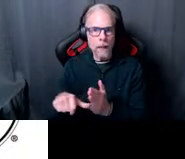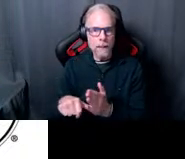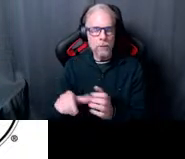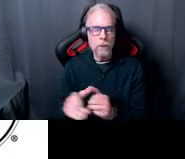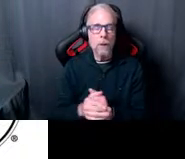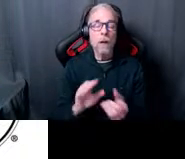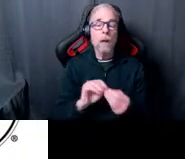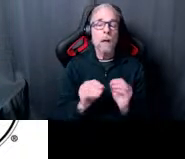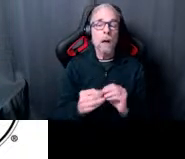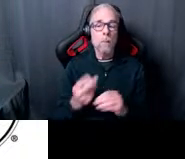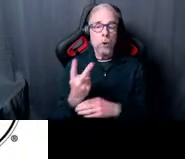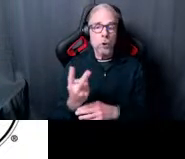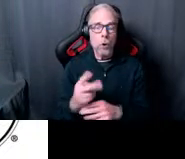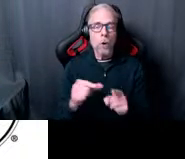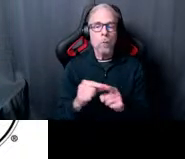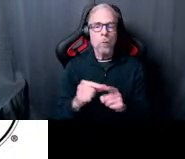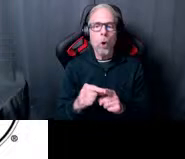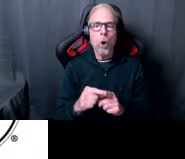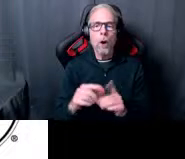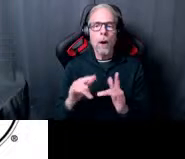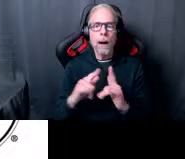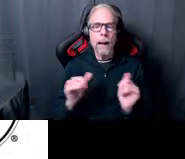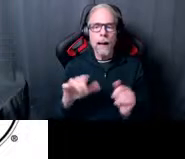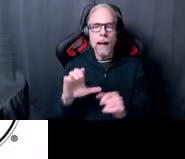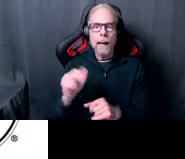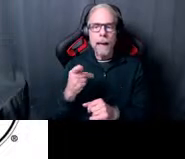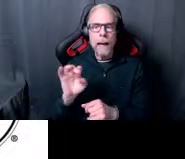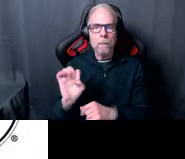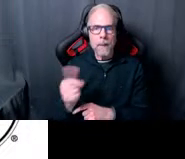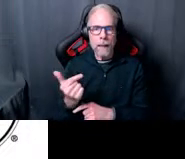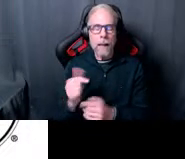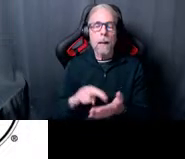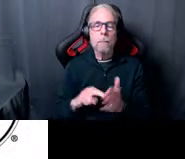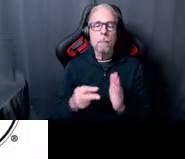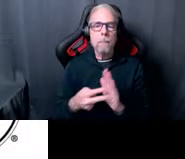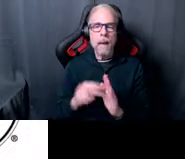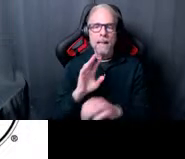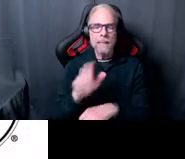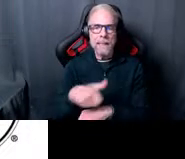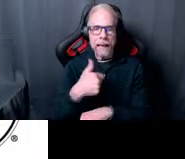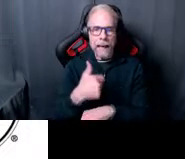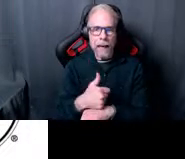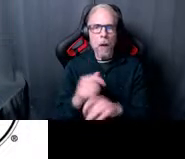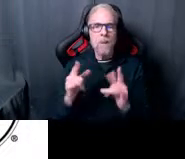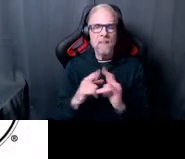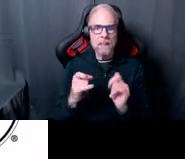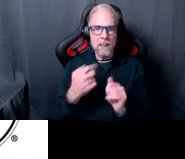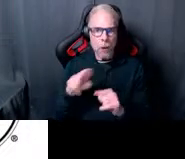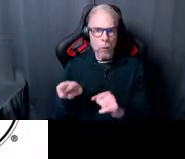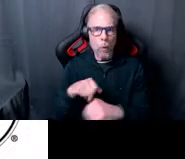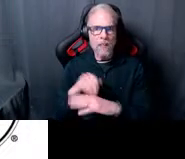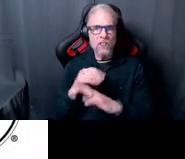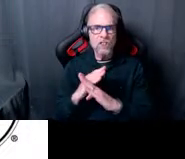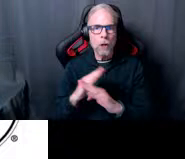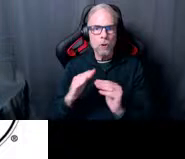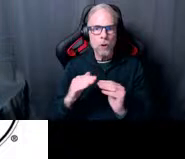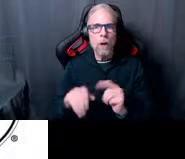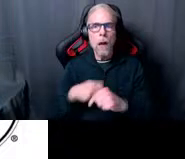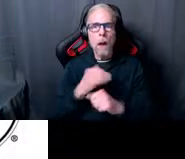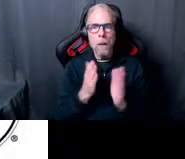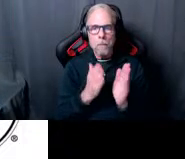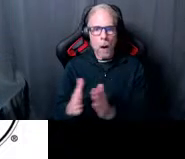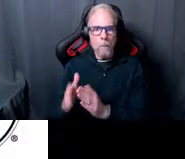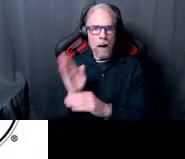Number 2, the word camping means the setting up of a tent or shelter, preparing bedding